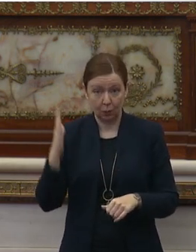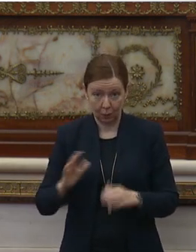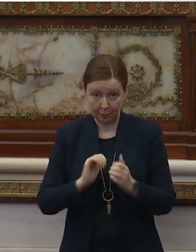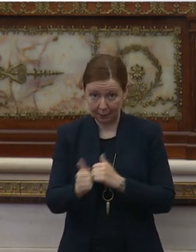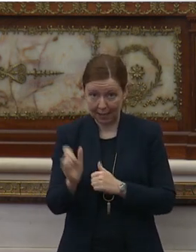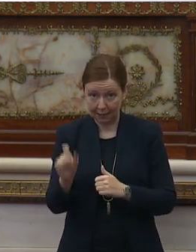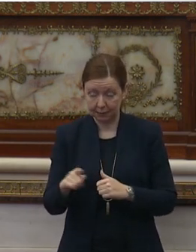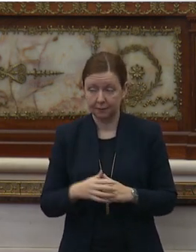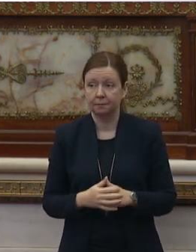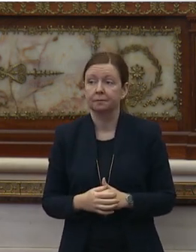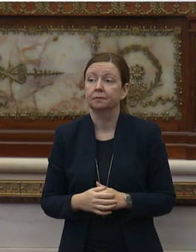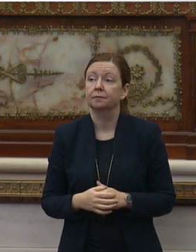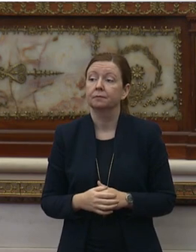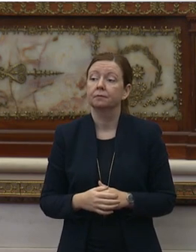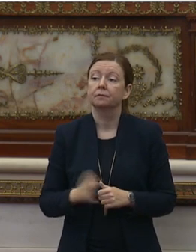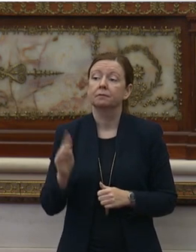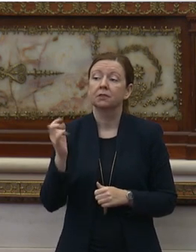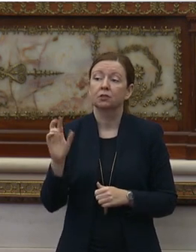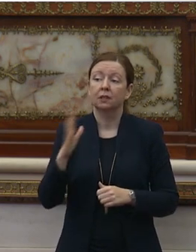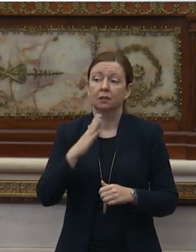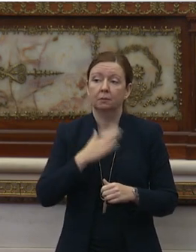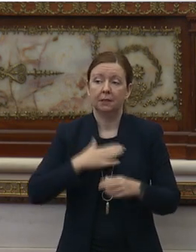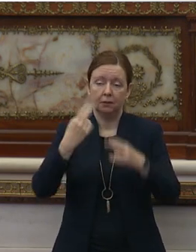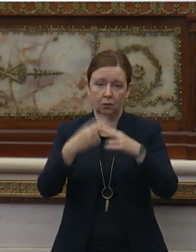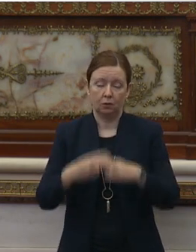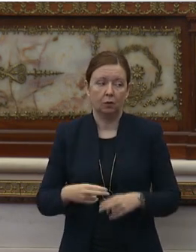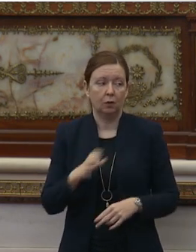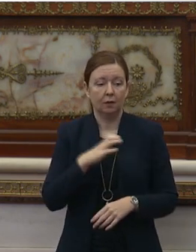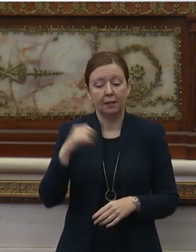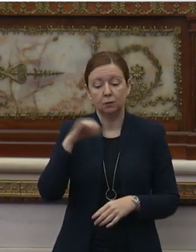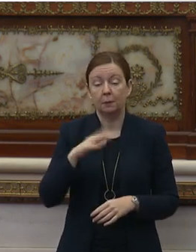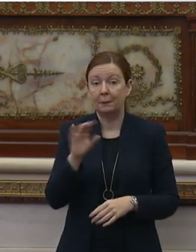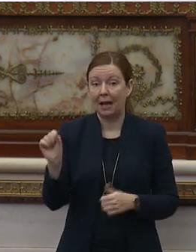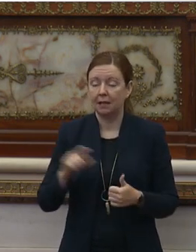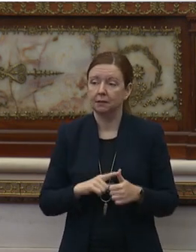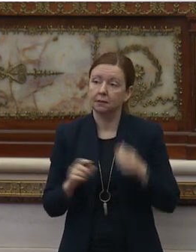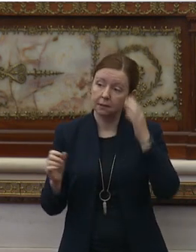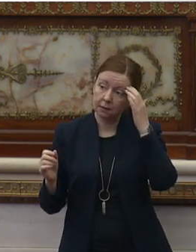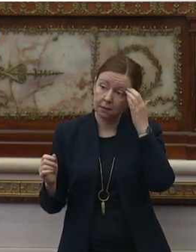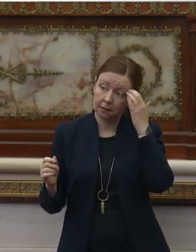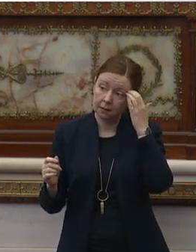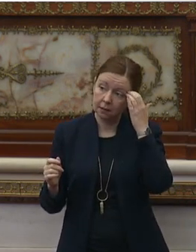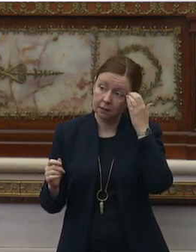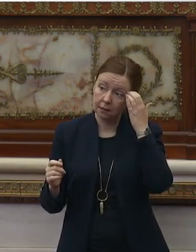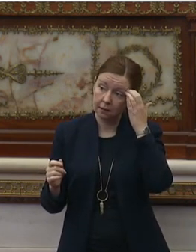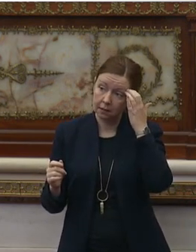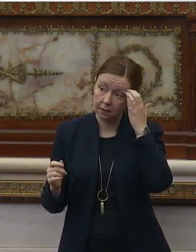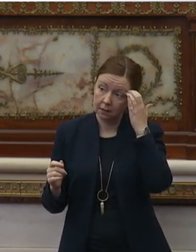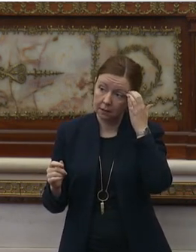bill pass finally? Mr. Decker, call the roll. Councilwoman Bass.